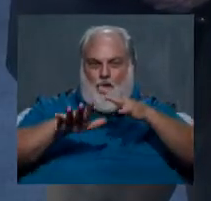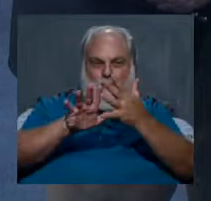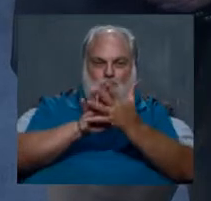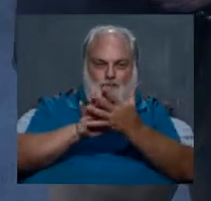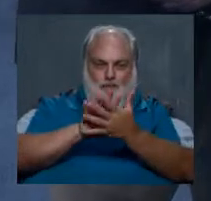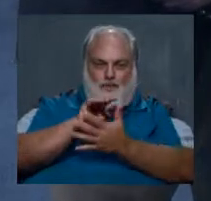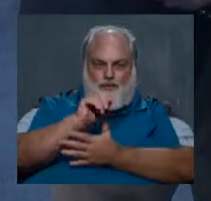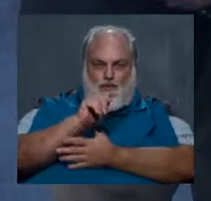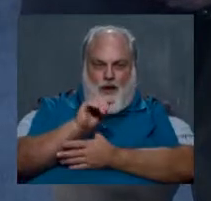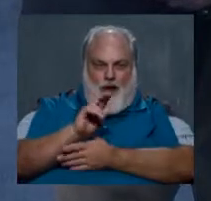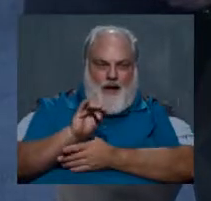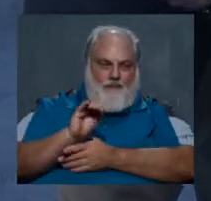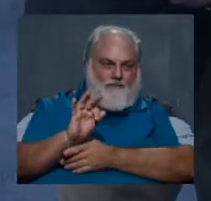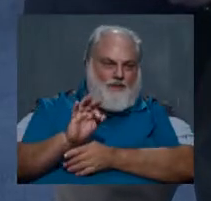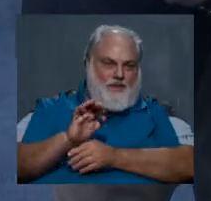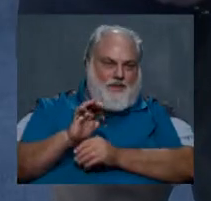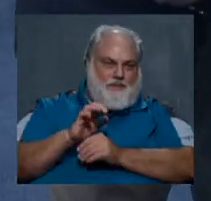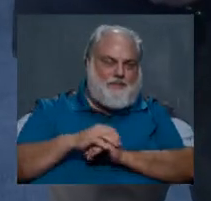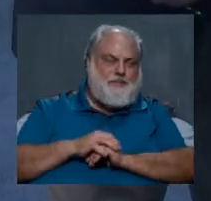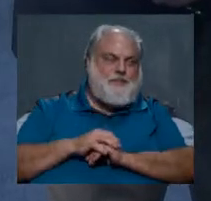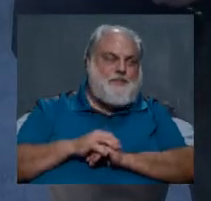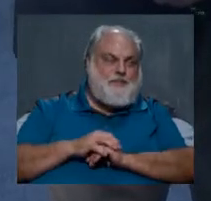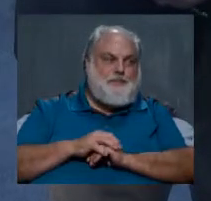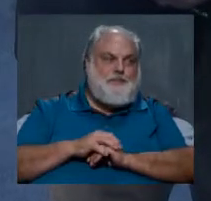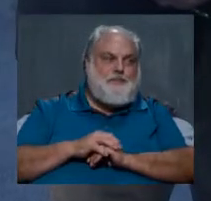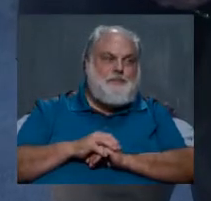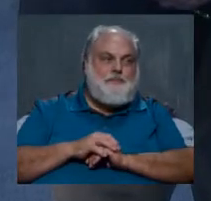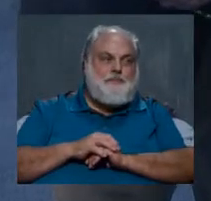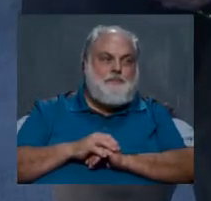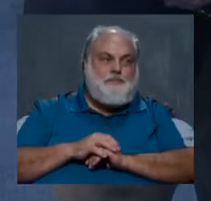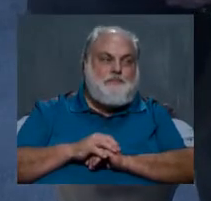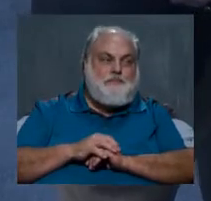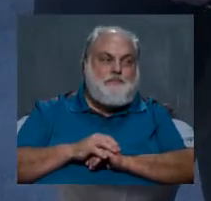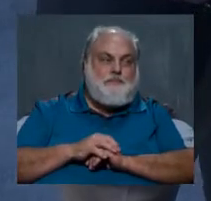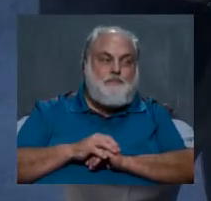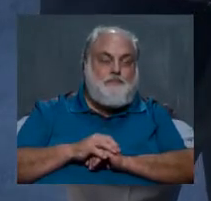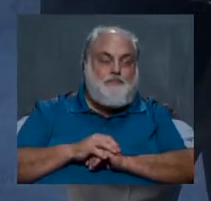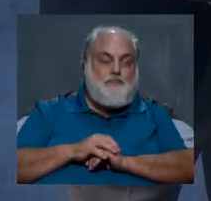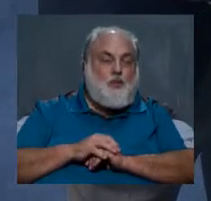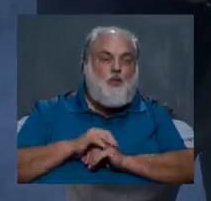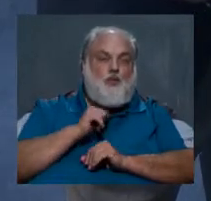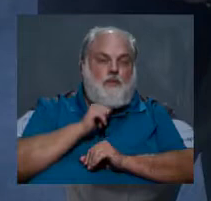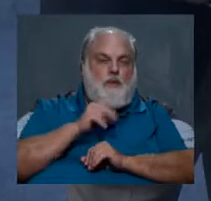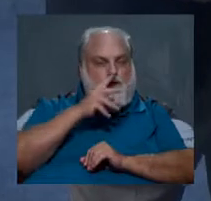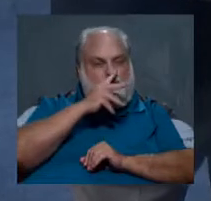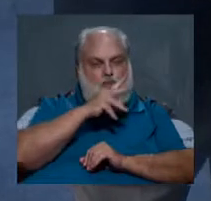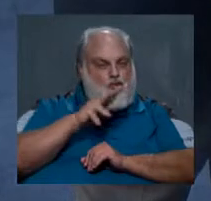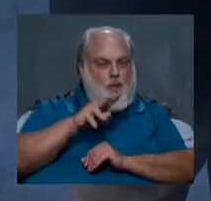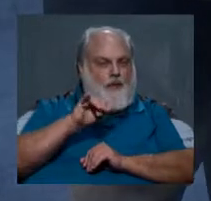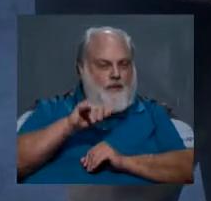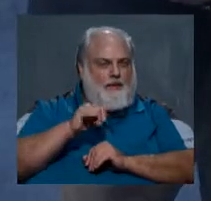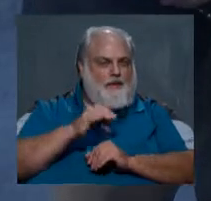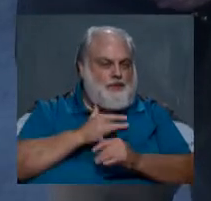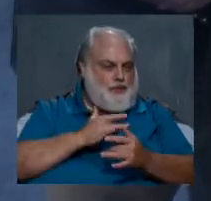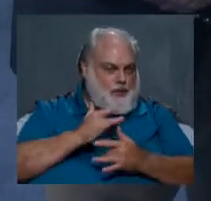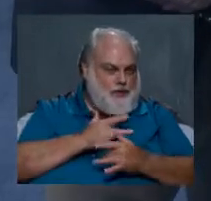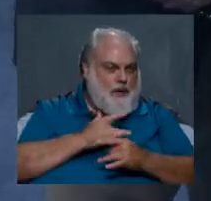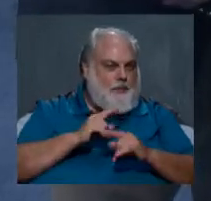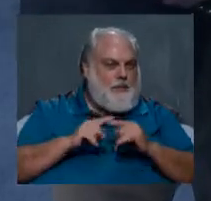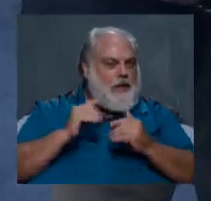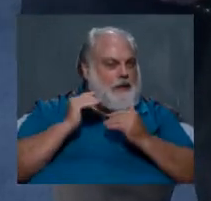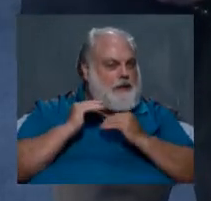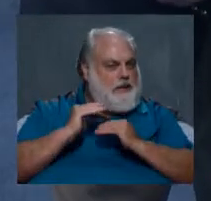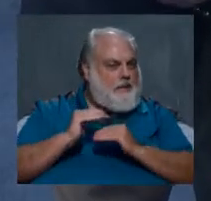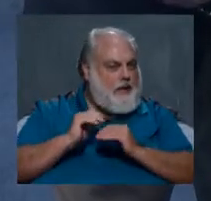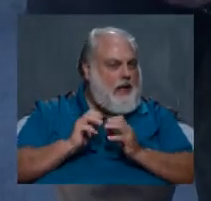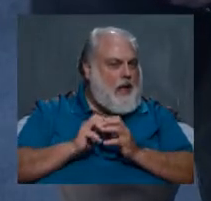obviously we're not unmindful of those concerns. there's a limit as to what we can probably do